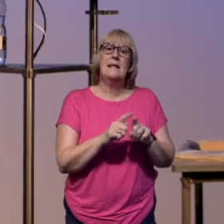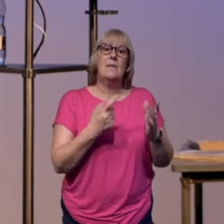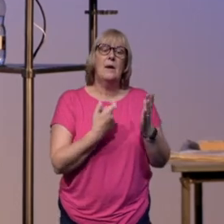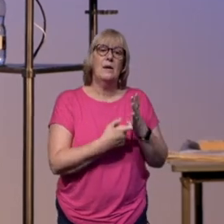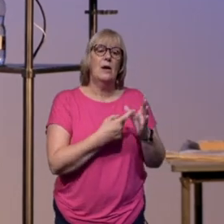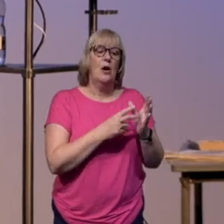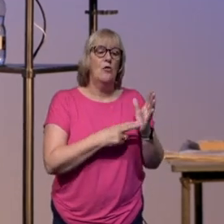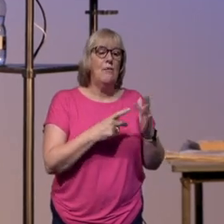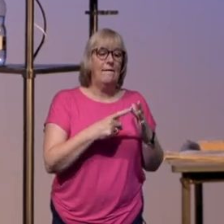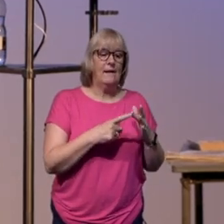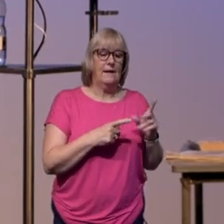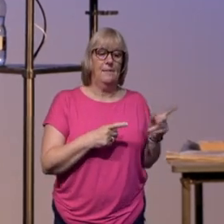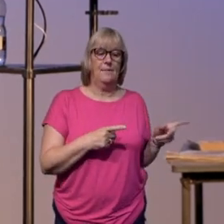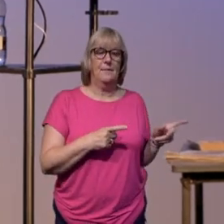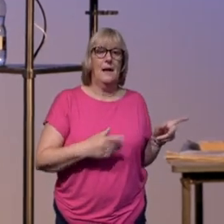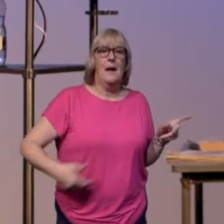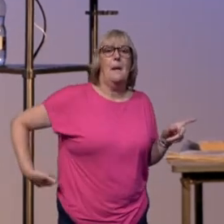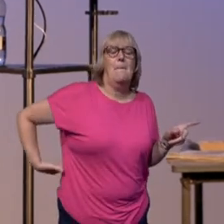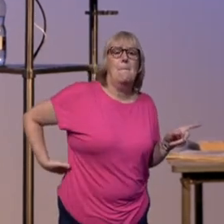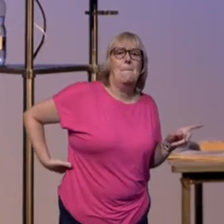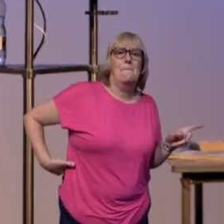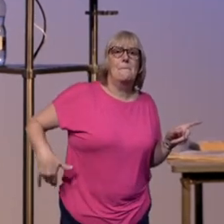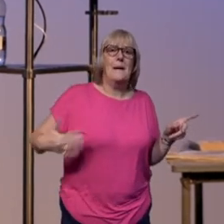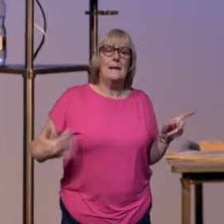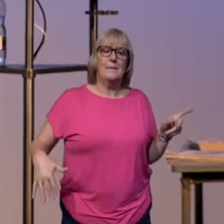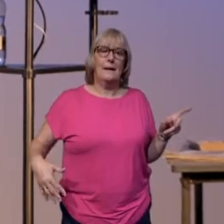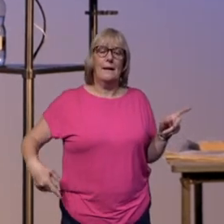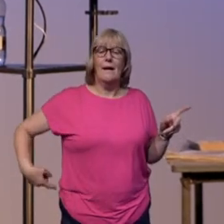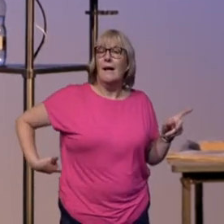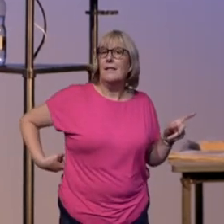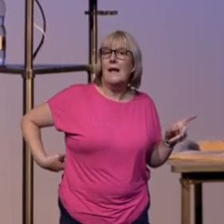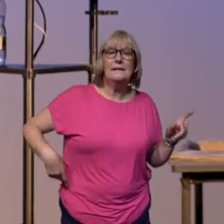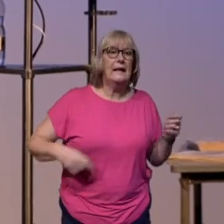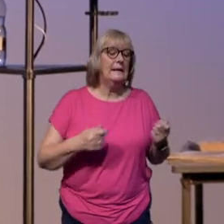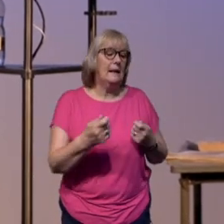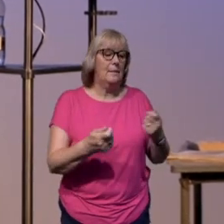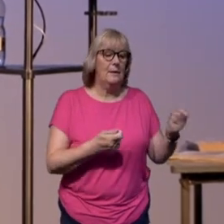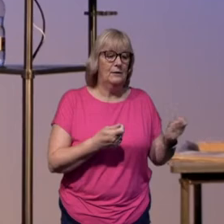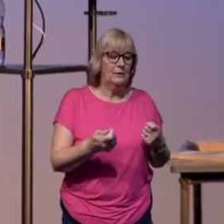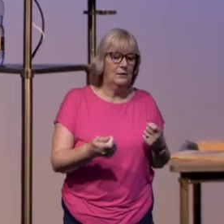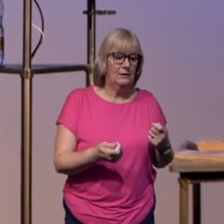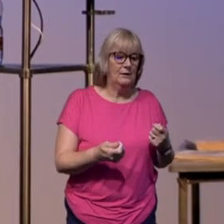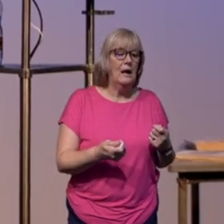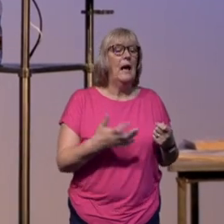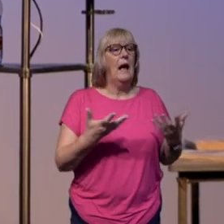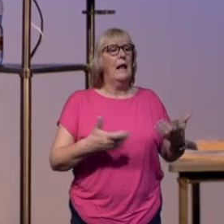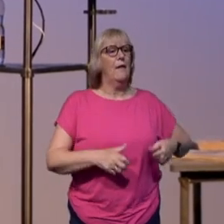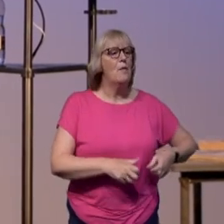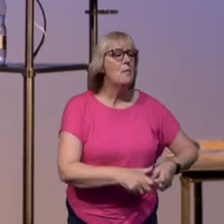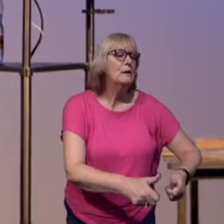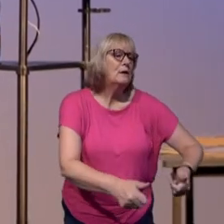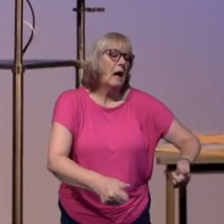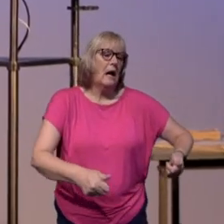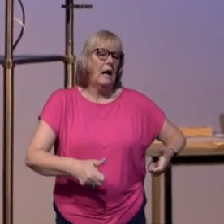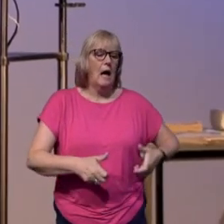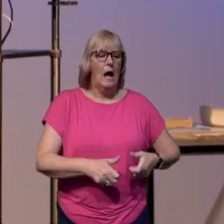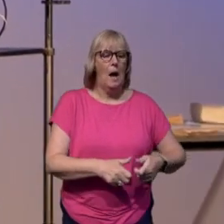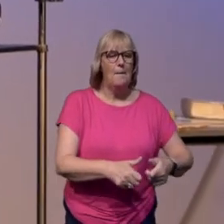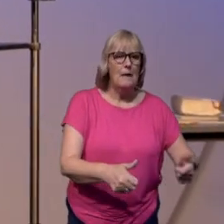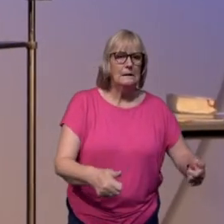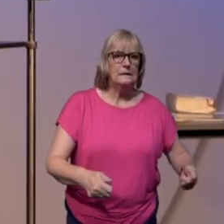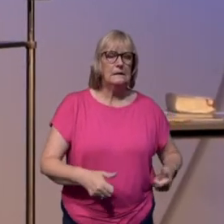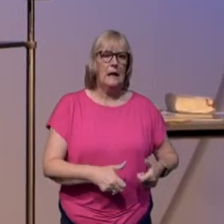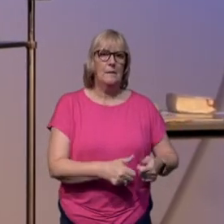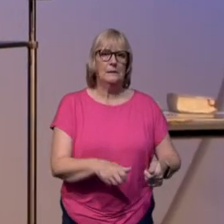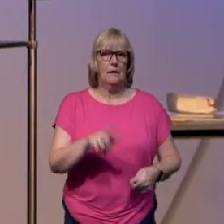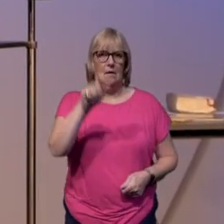very bad back, but actually as he mismanaged that back, he kept on having masseur after masseur after masseur. They got younger and